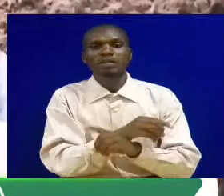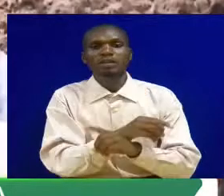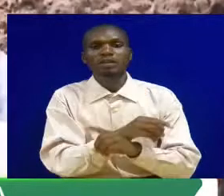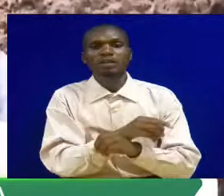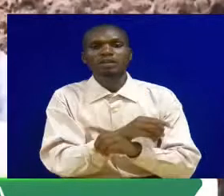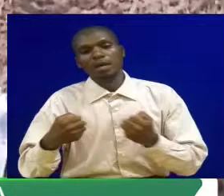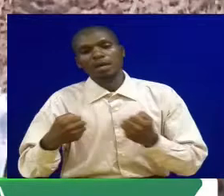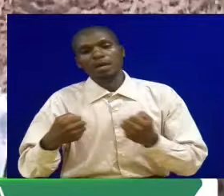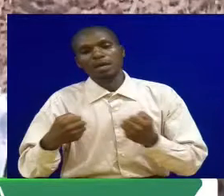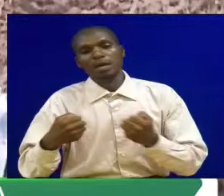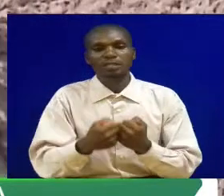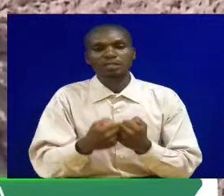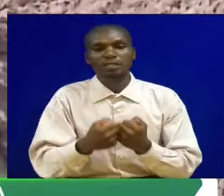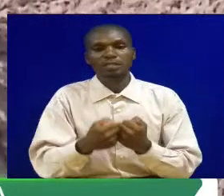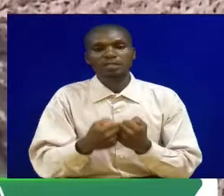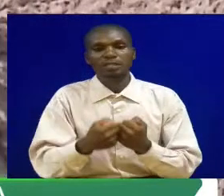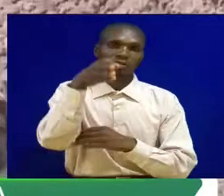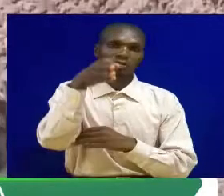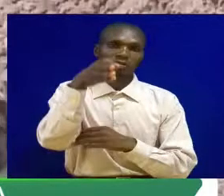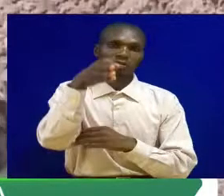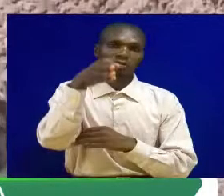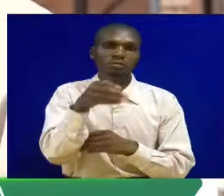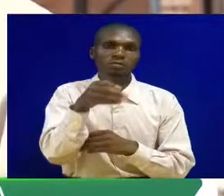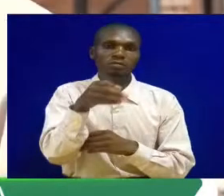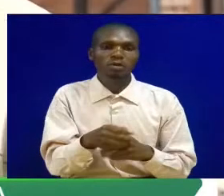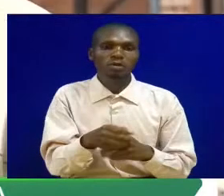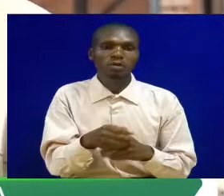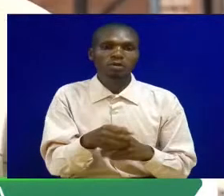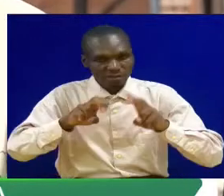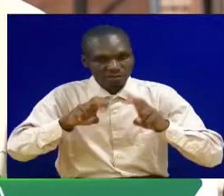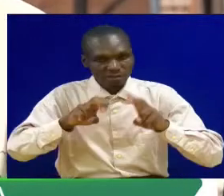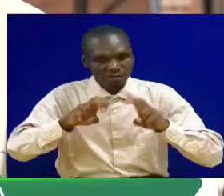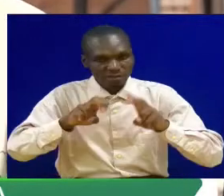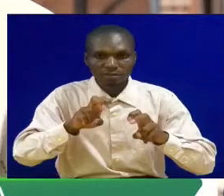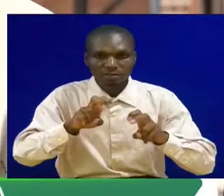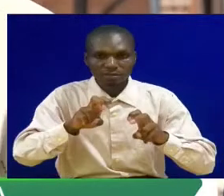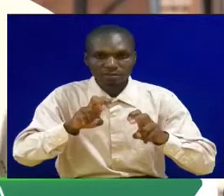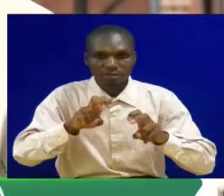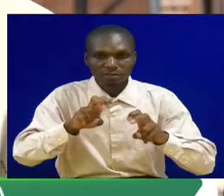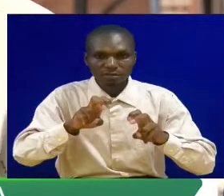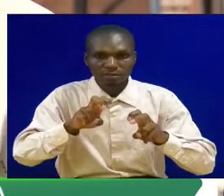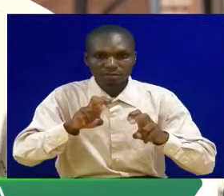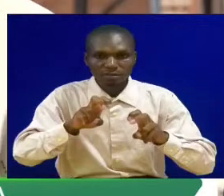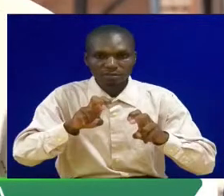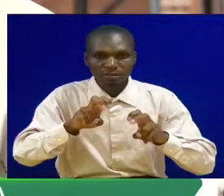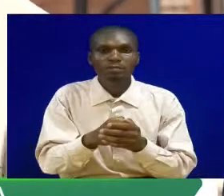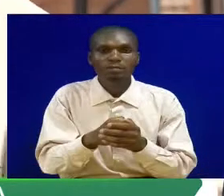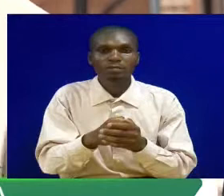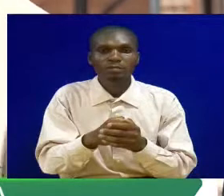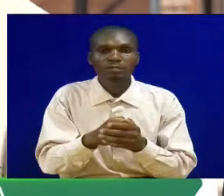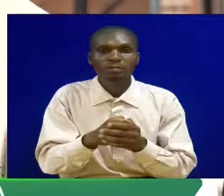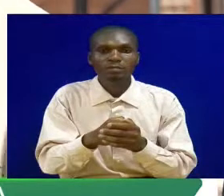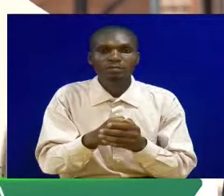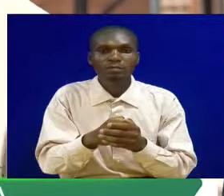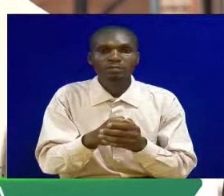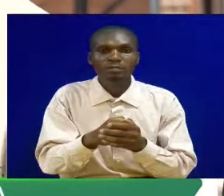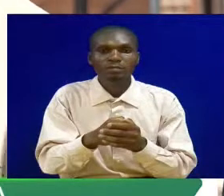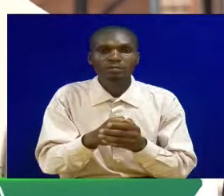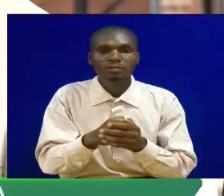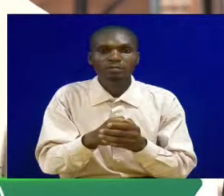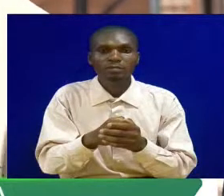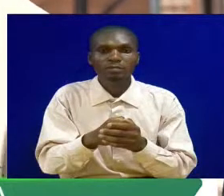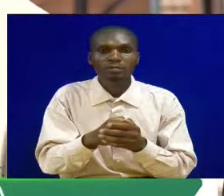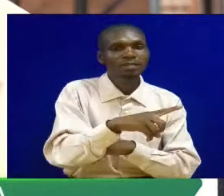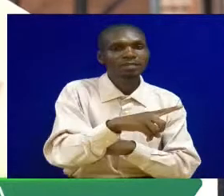matukale bosio. On our part, we have sat and agreed that within 7 days they should make sure that the bodies